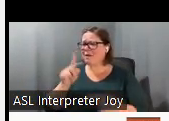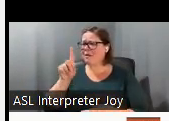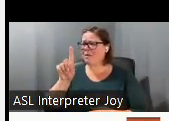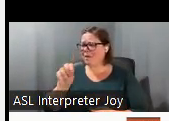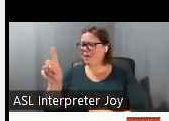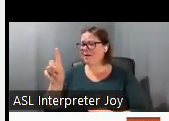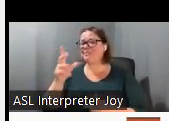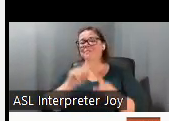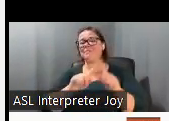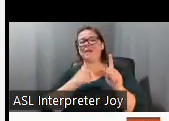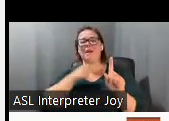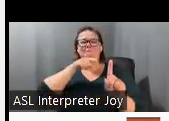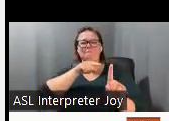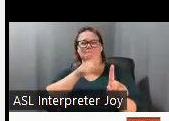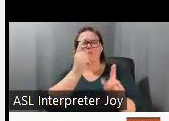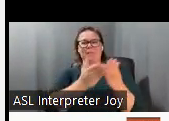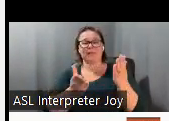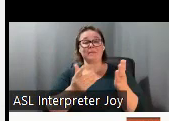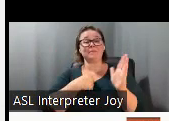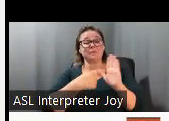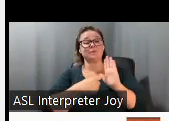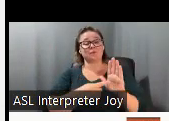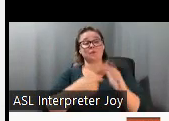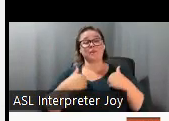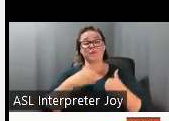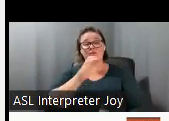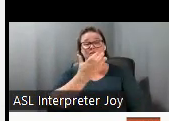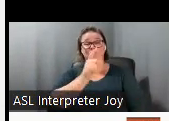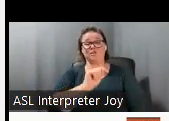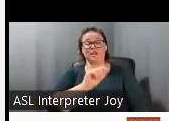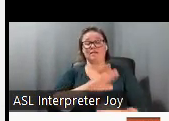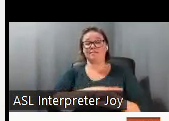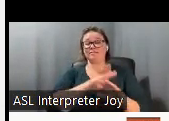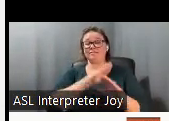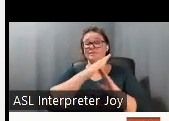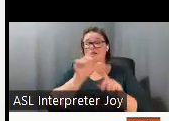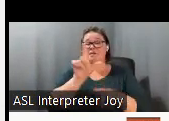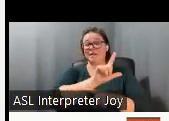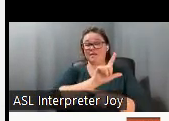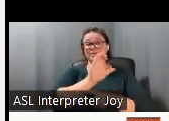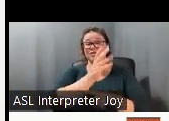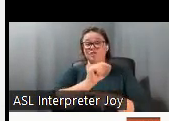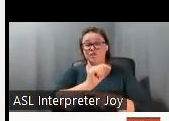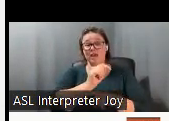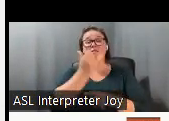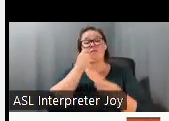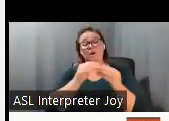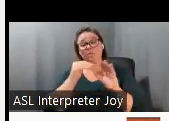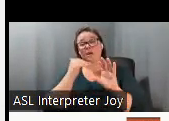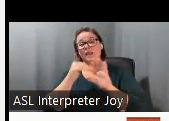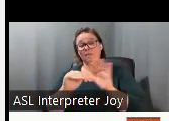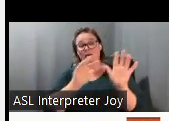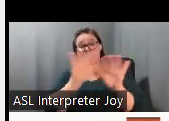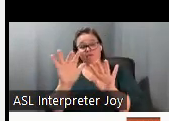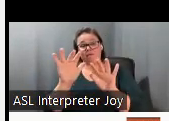out. Where I showed that there is a chat on the upper left hand, there's a chat with us, our phone number, our email,